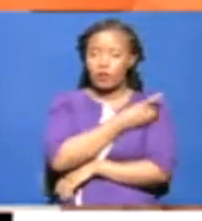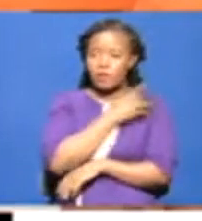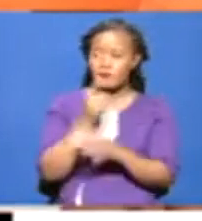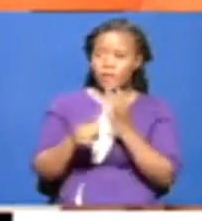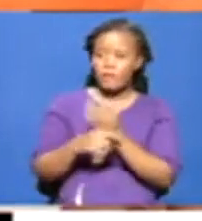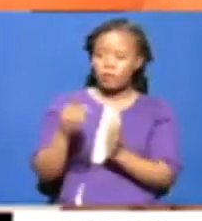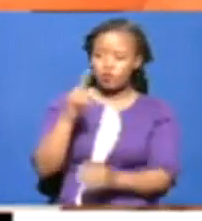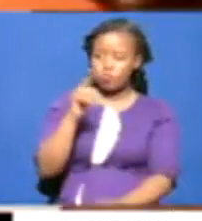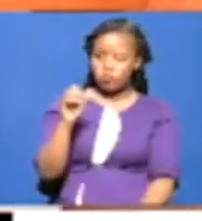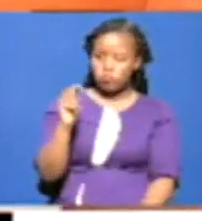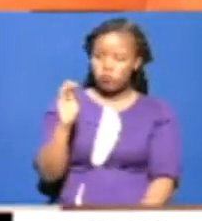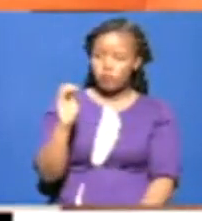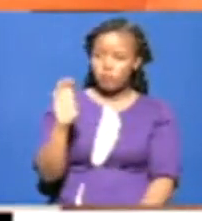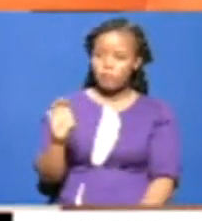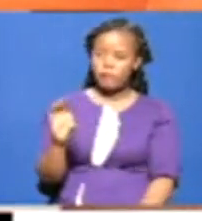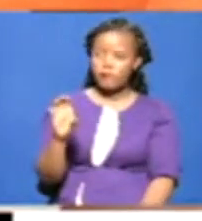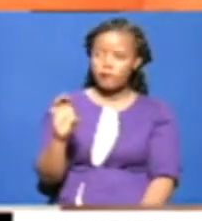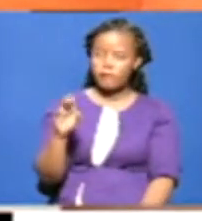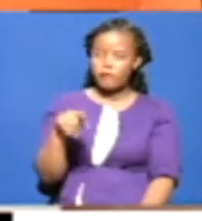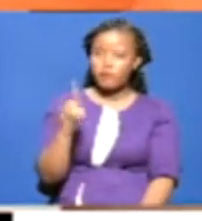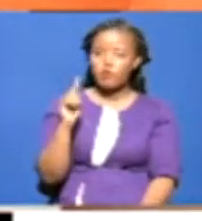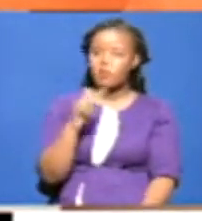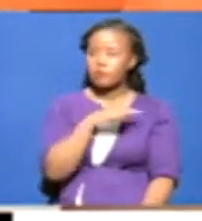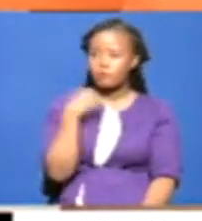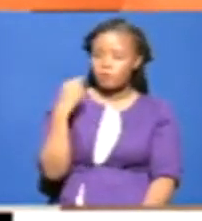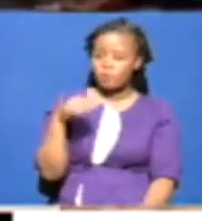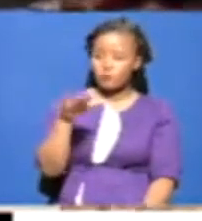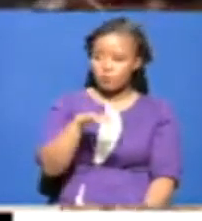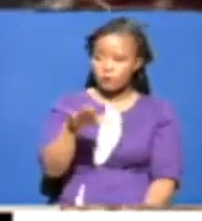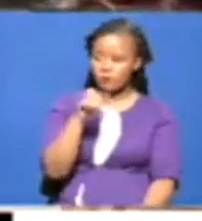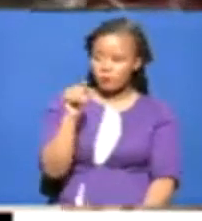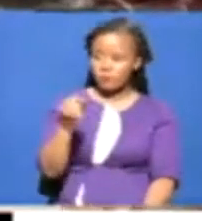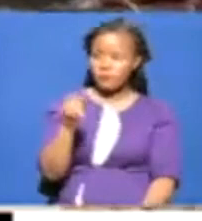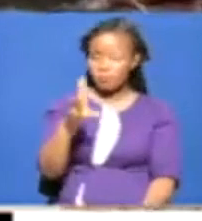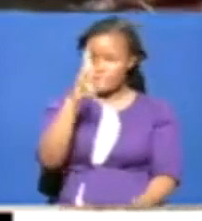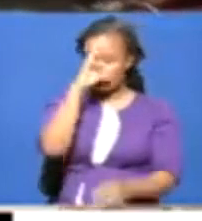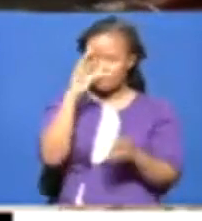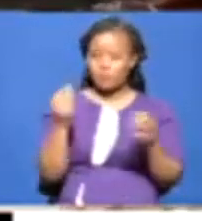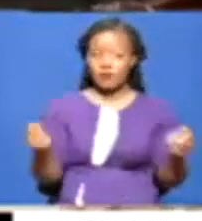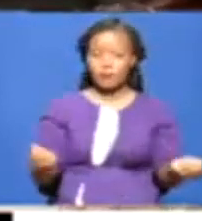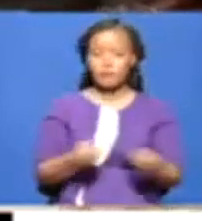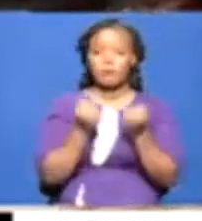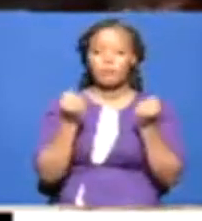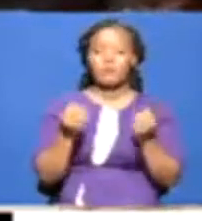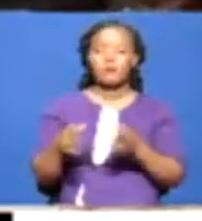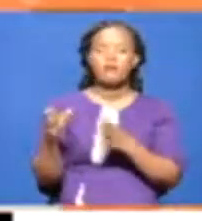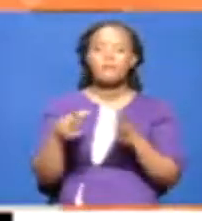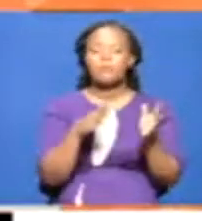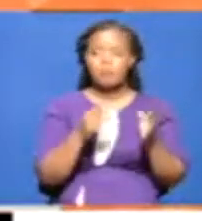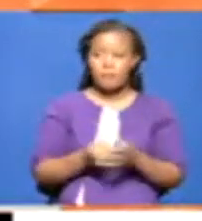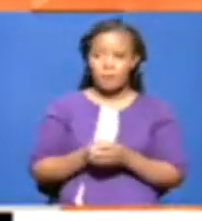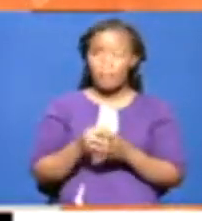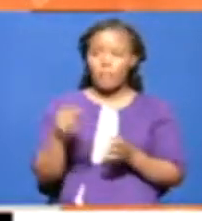Zennaye aliweza kuuliwa katika sehemu hii na gari la polisi. Hadi tupate